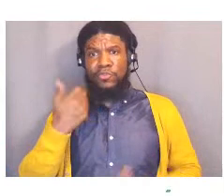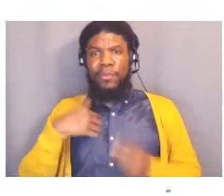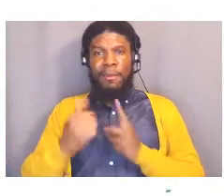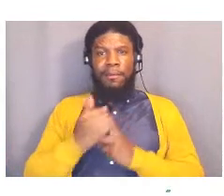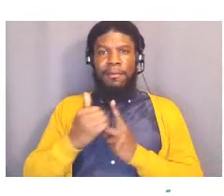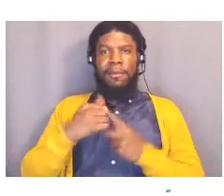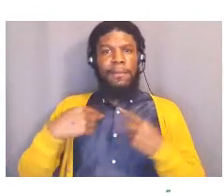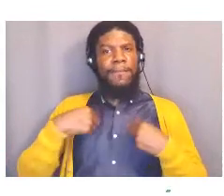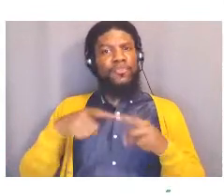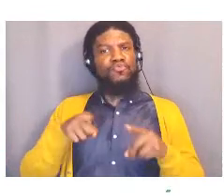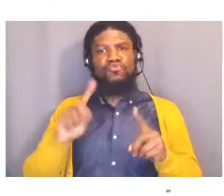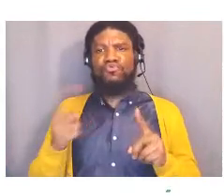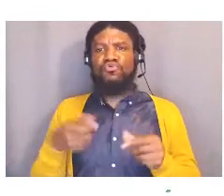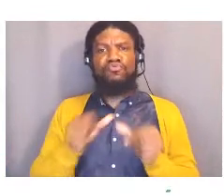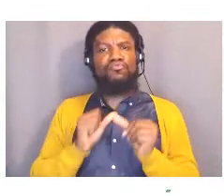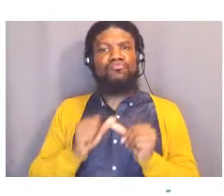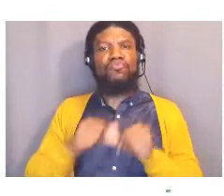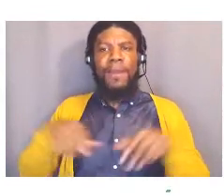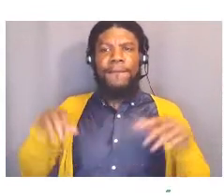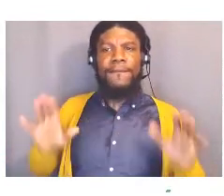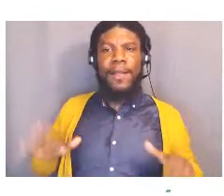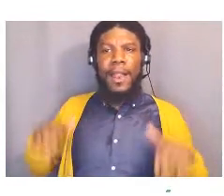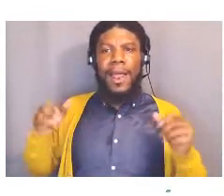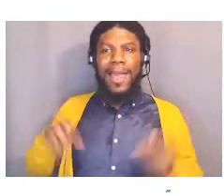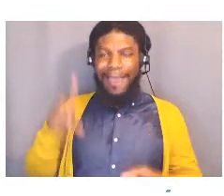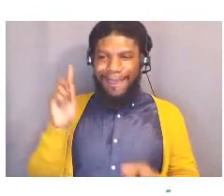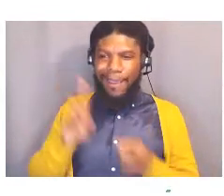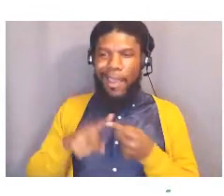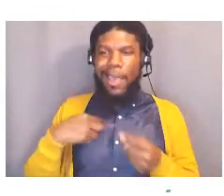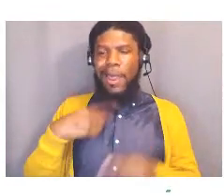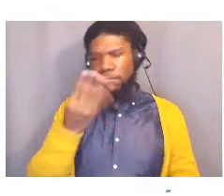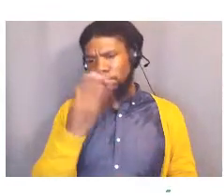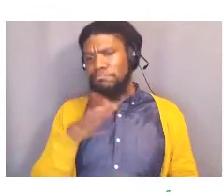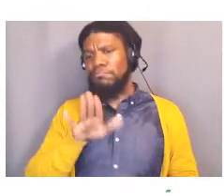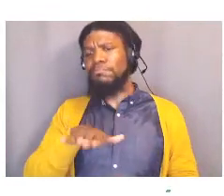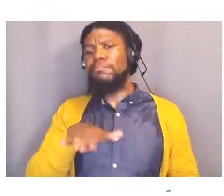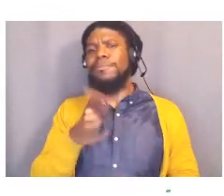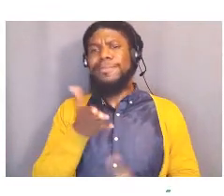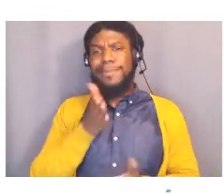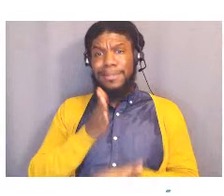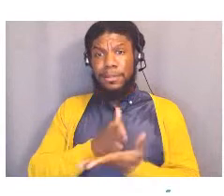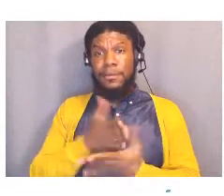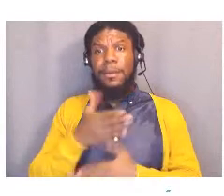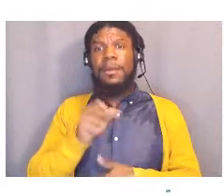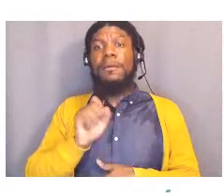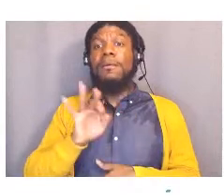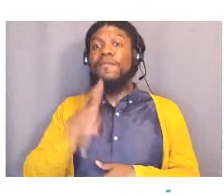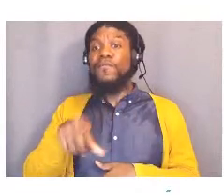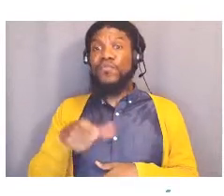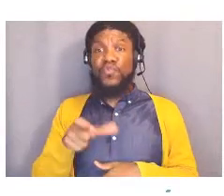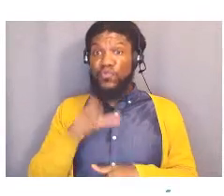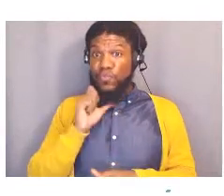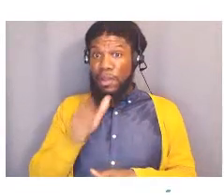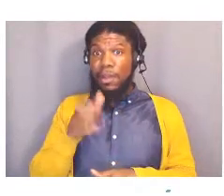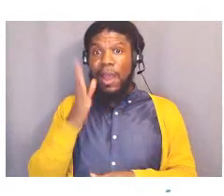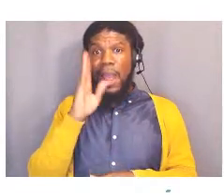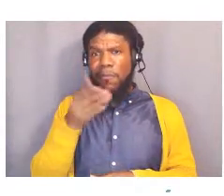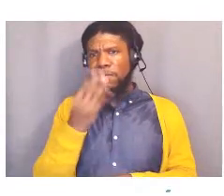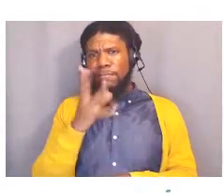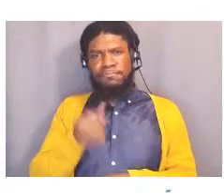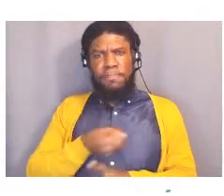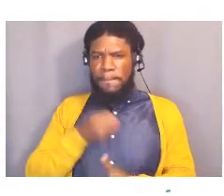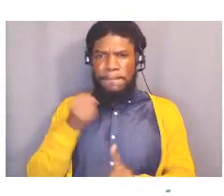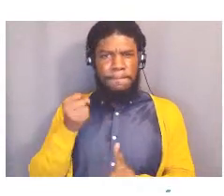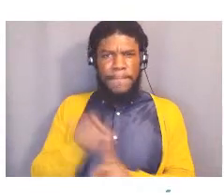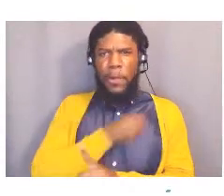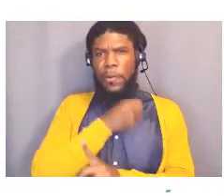You just keep on flying until I tell you to stop. And if you don't, I'll give you a bop.